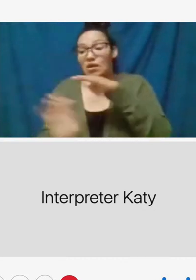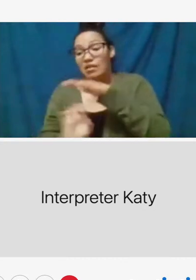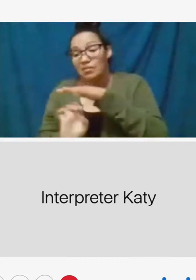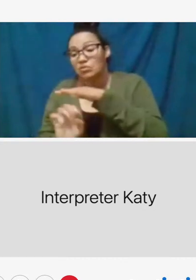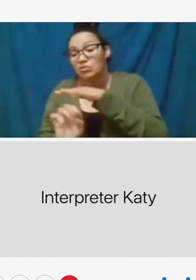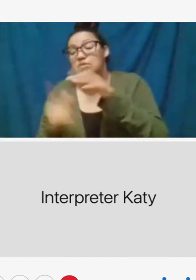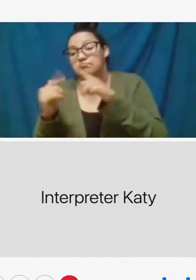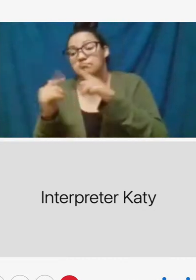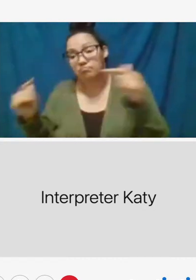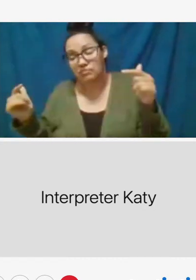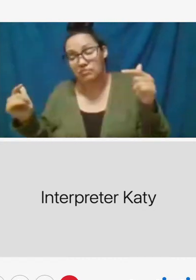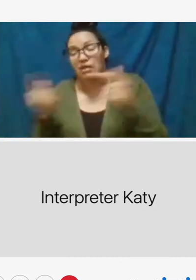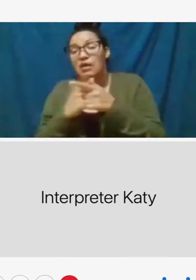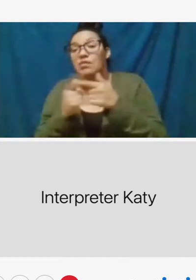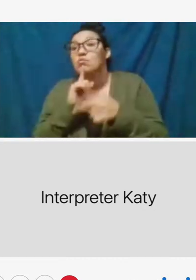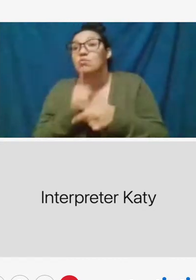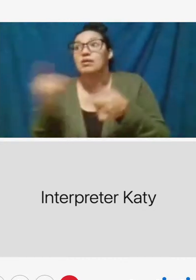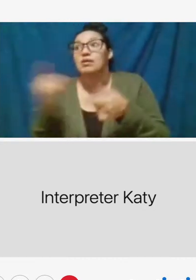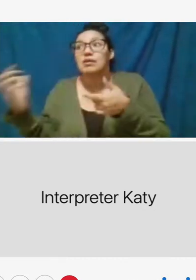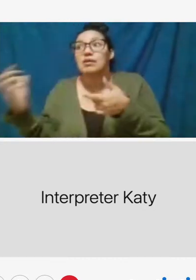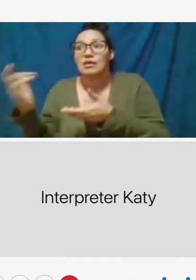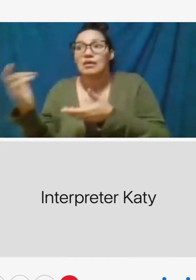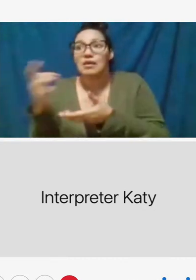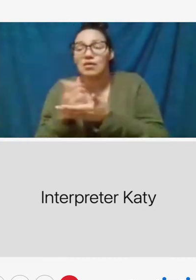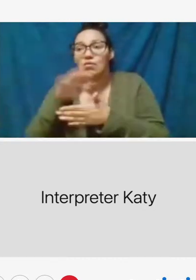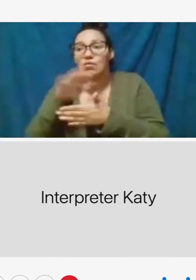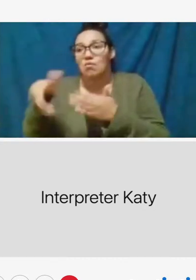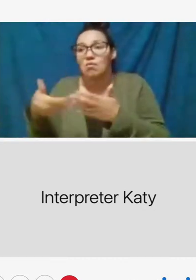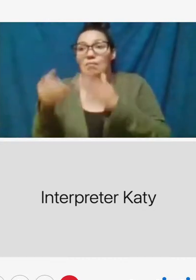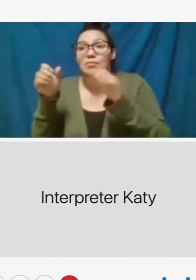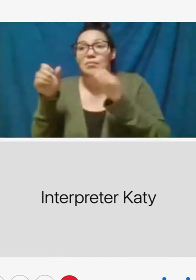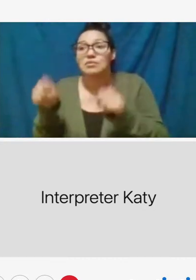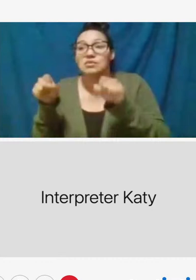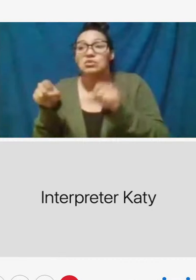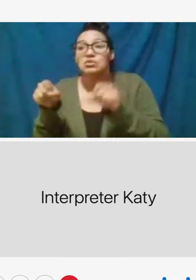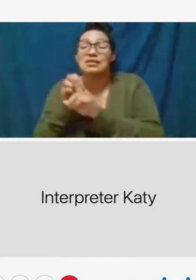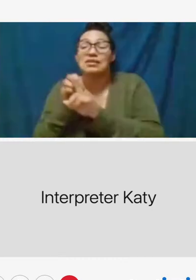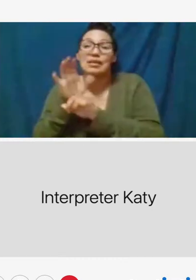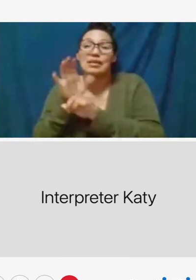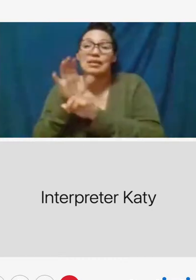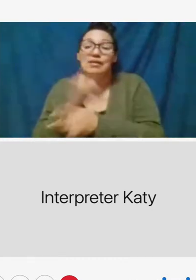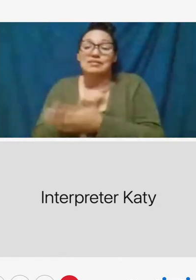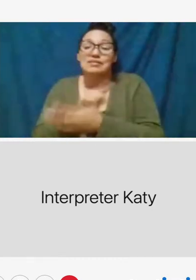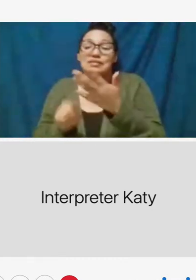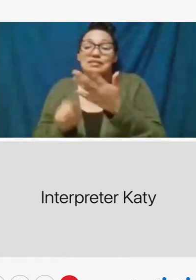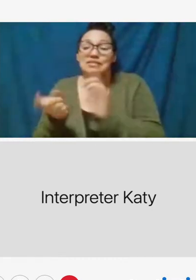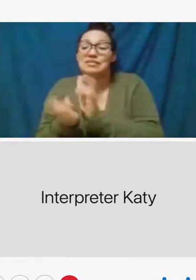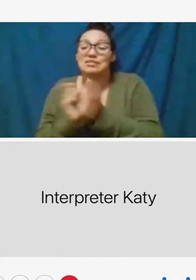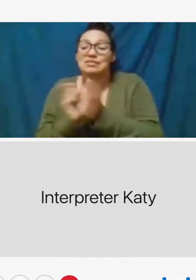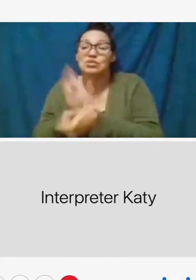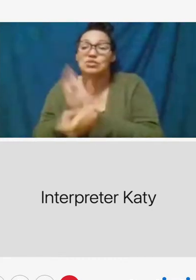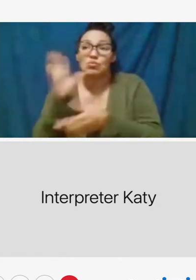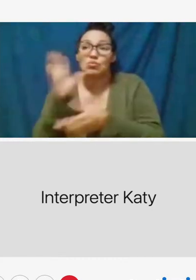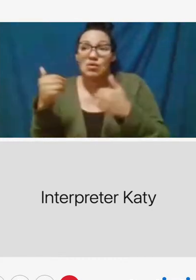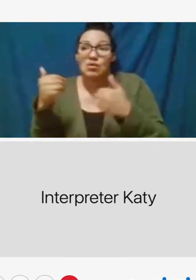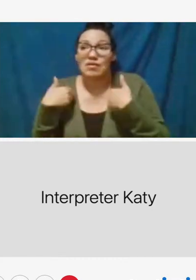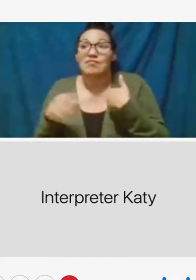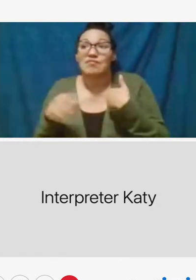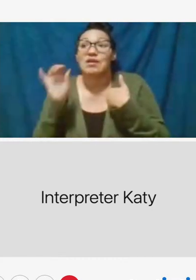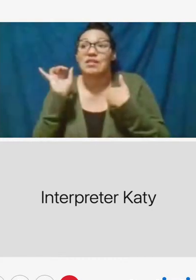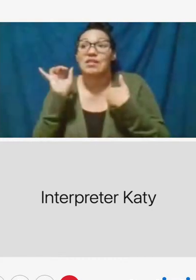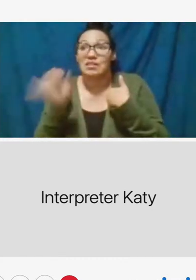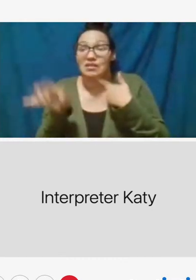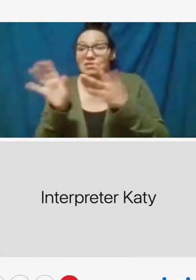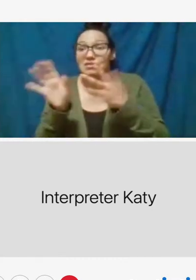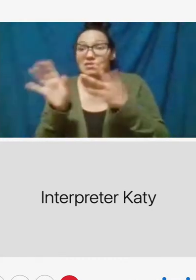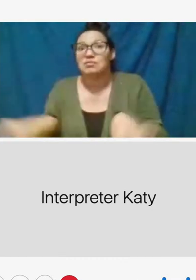gather all of the potential impacts that these changes are going to have and that has been crucial for our committee we have had so